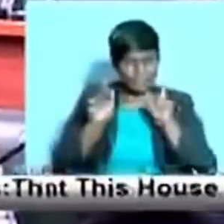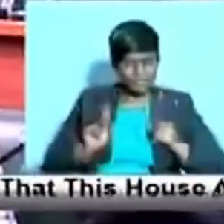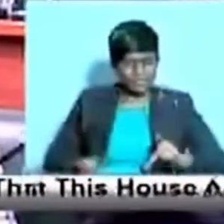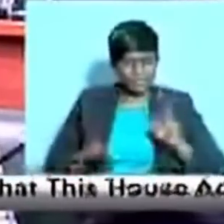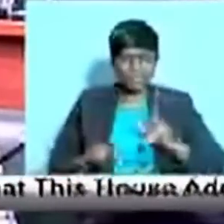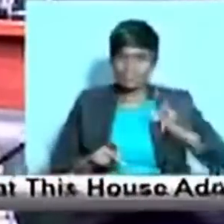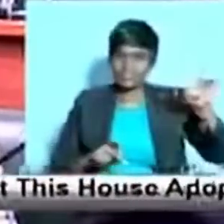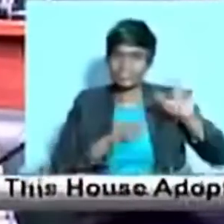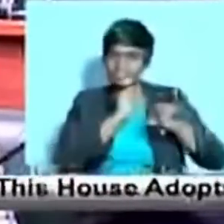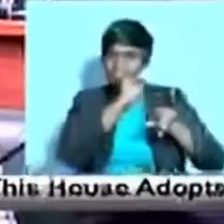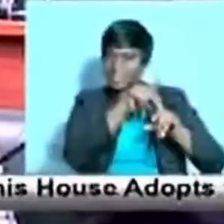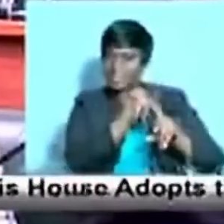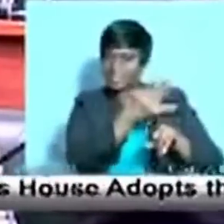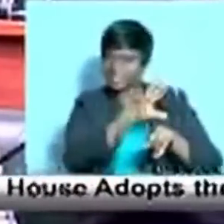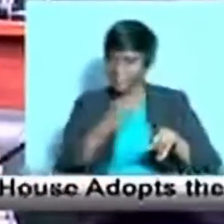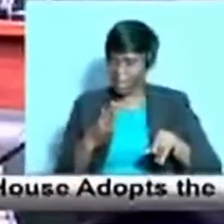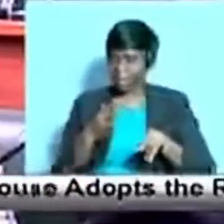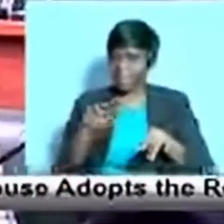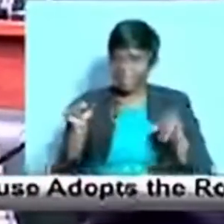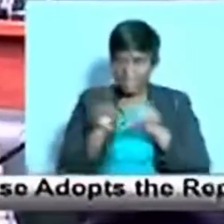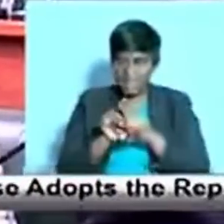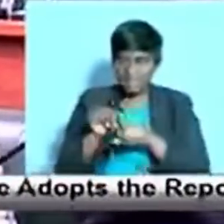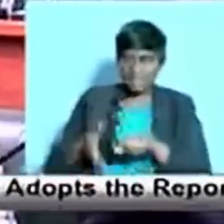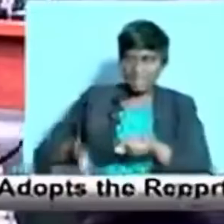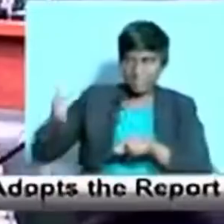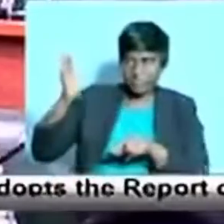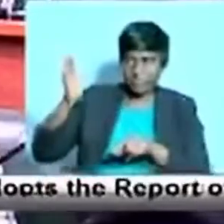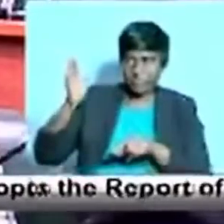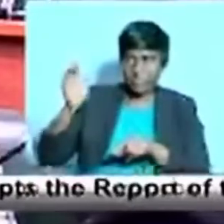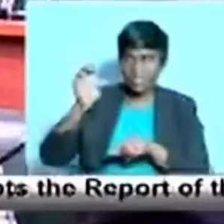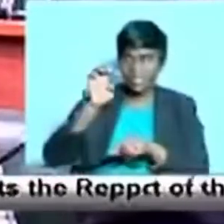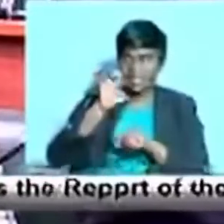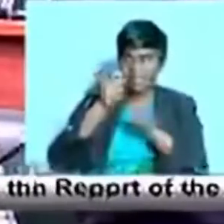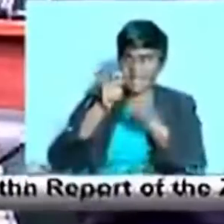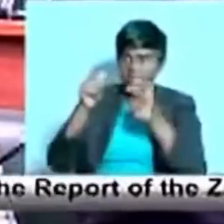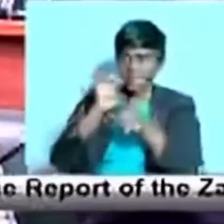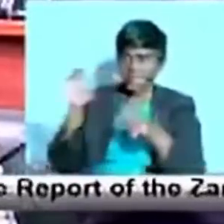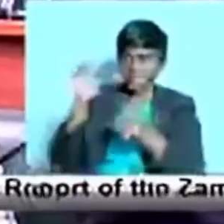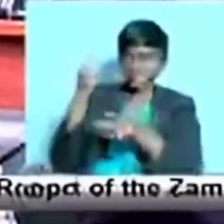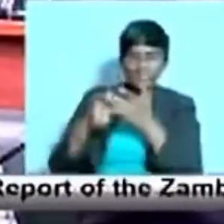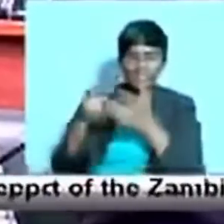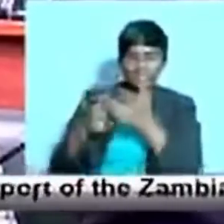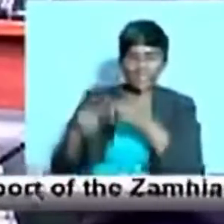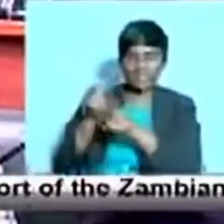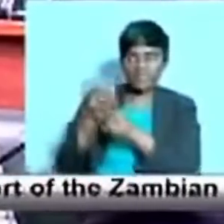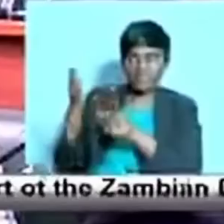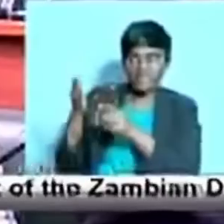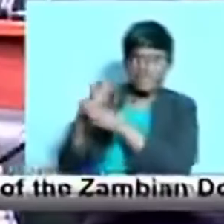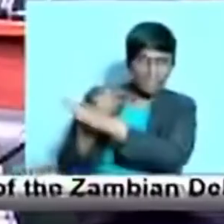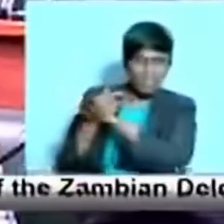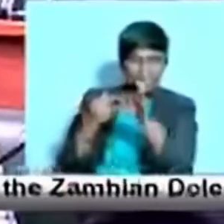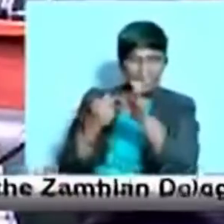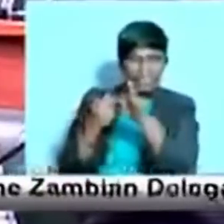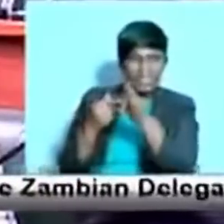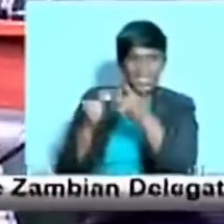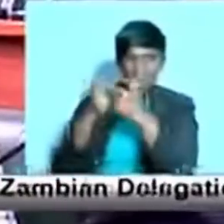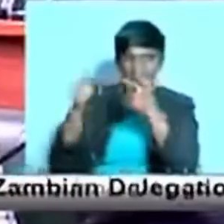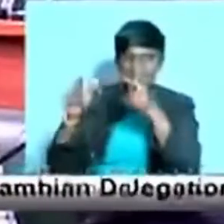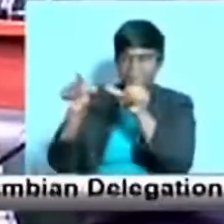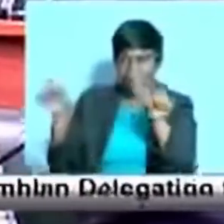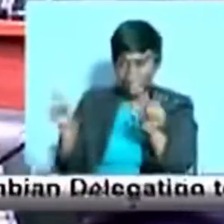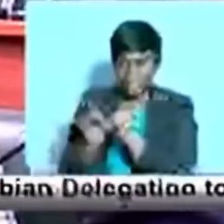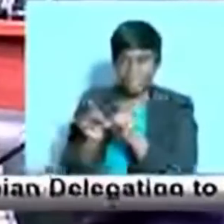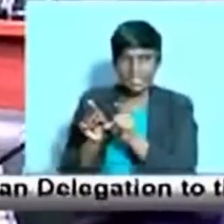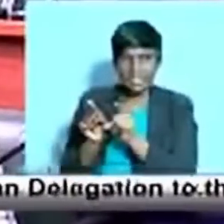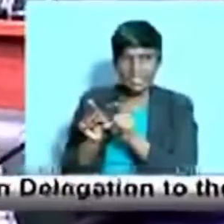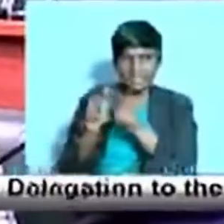to IPU, when they come back, they go to Great East, whatever, from there, Great Lakes. They go